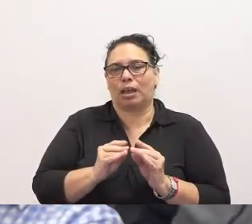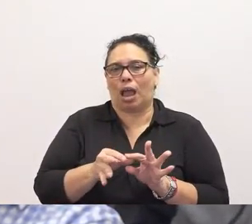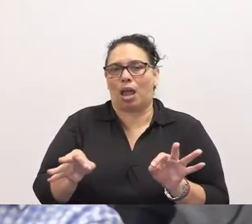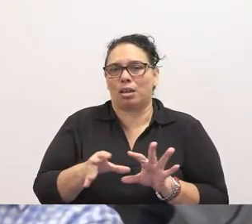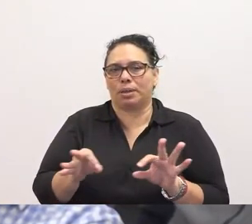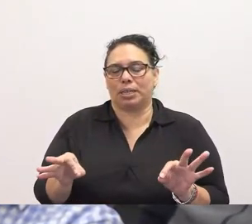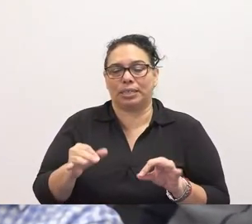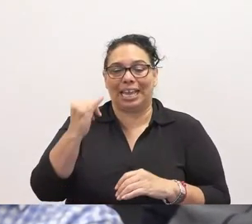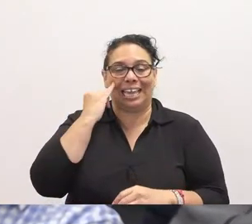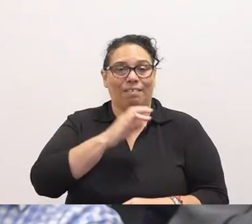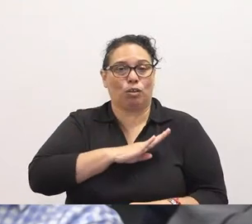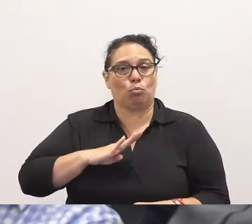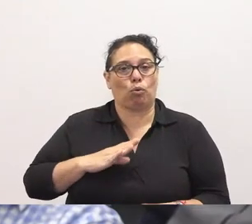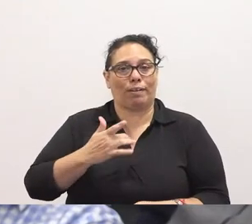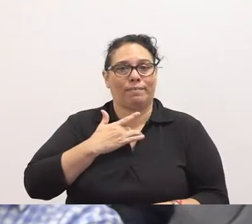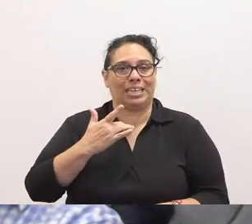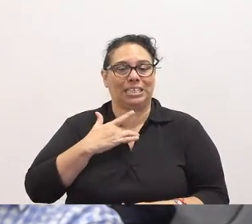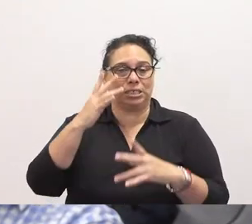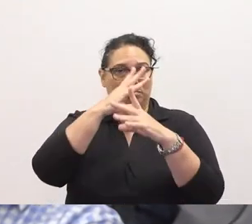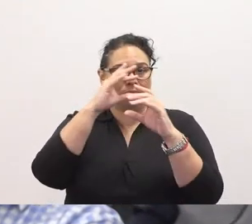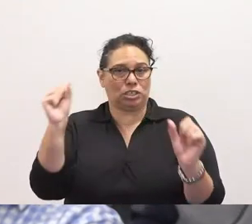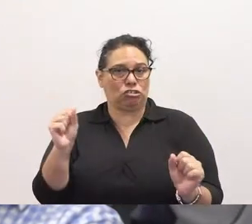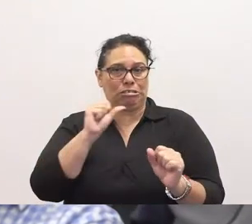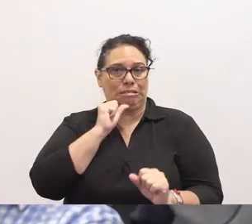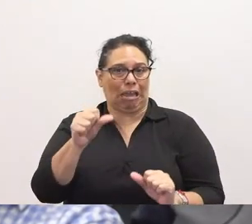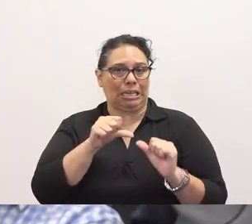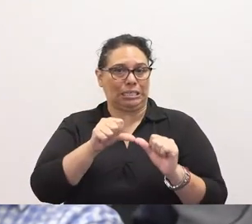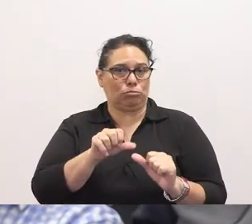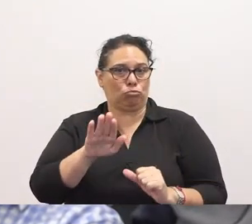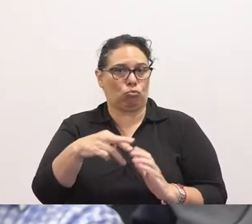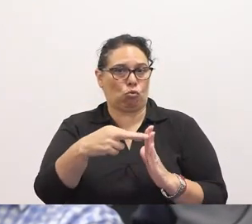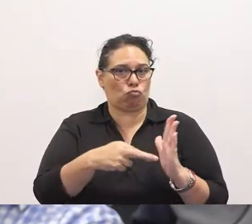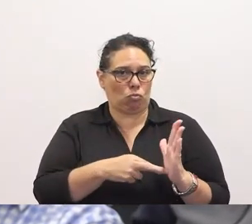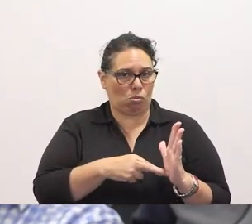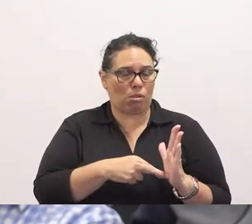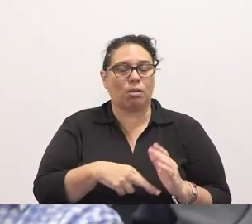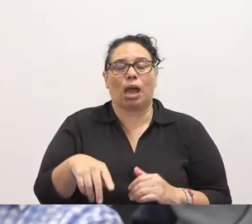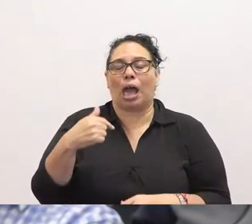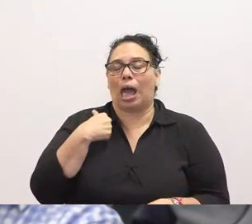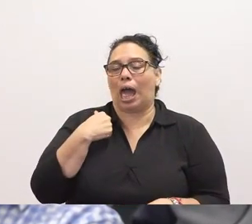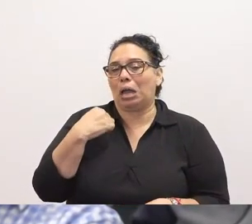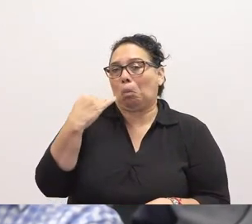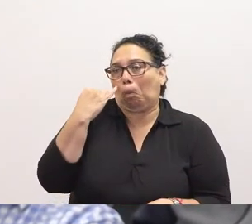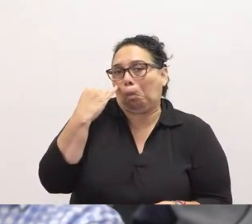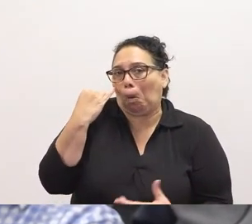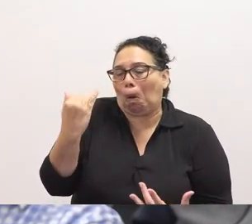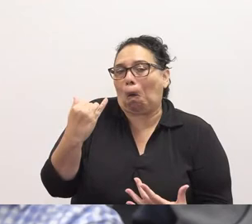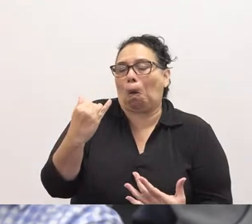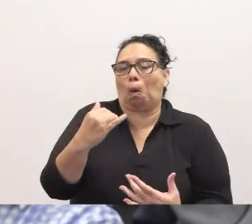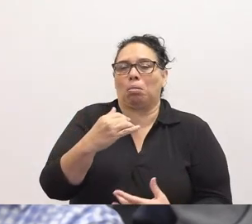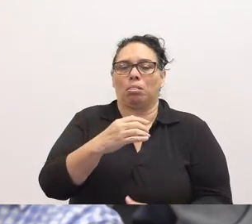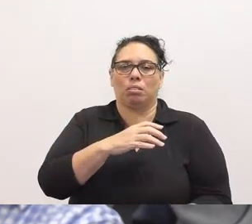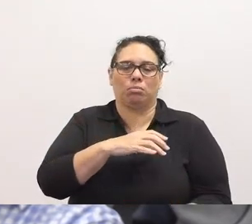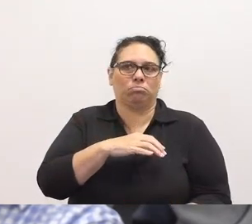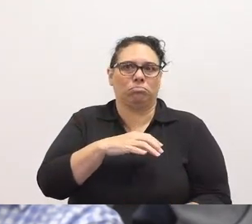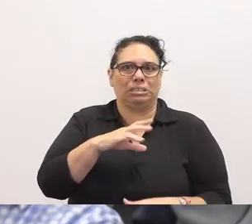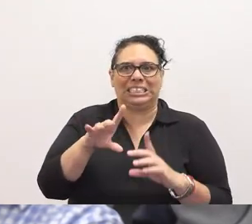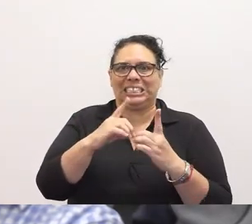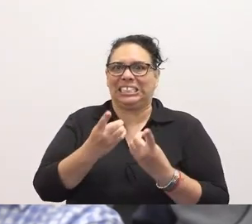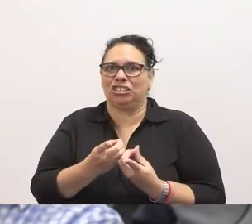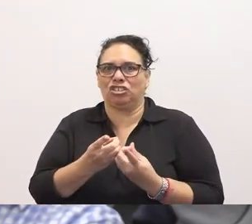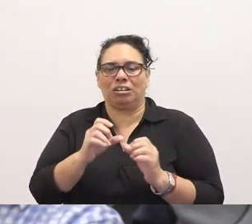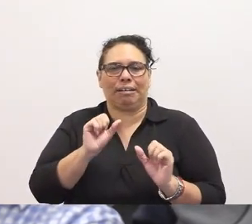if the board feels the superintendent should not continue in her role. I suppose the district could buy out the